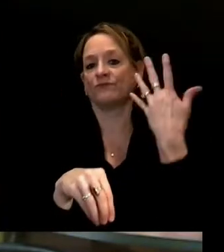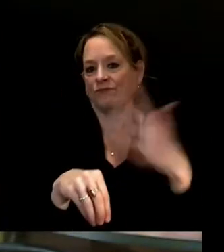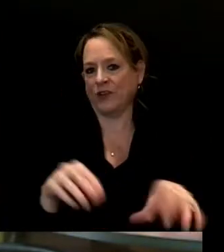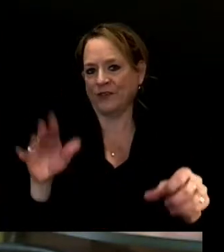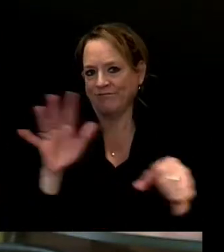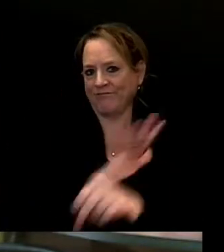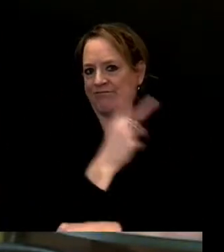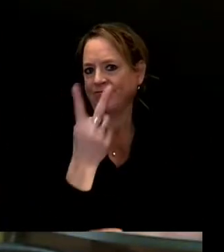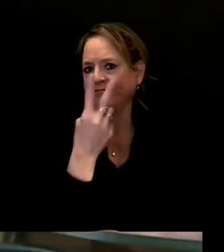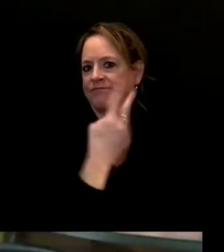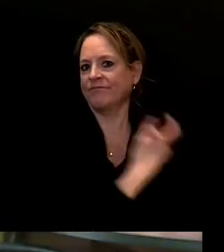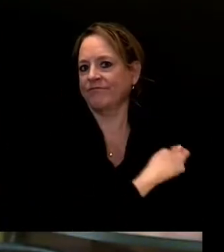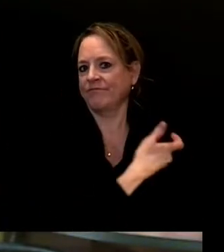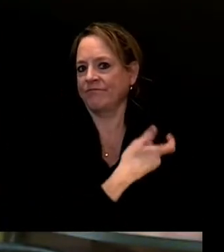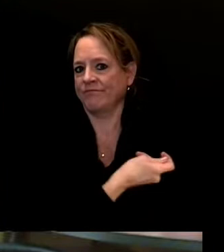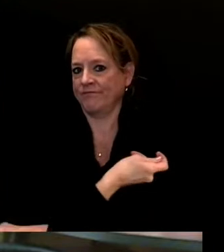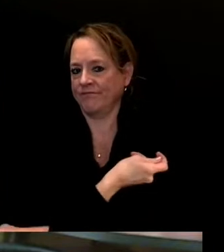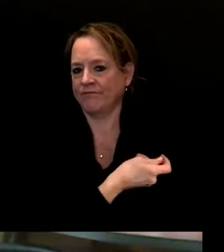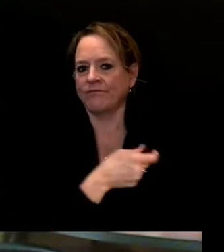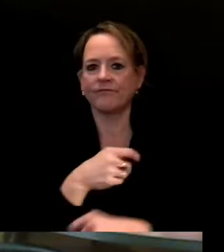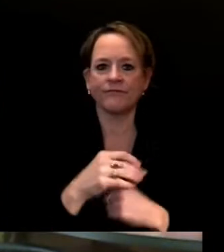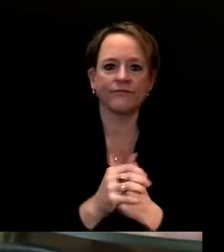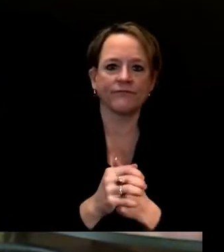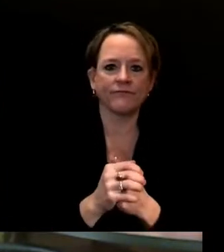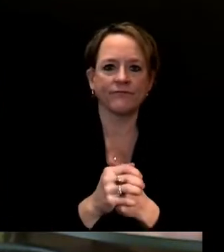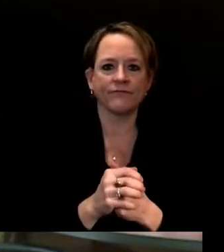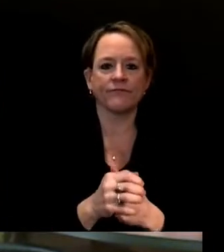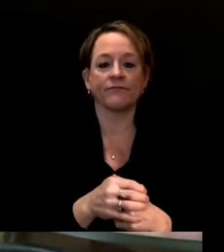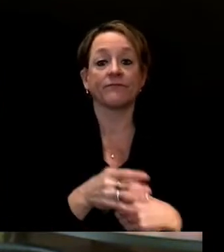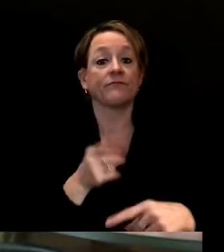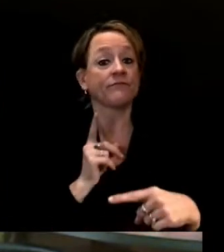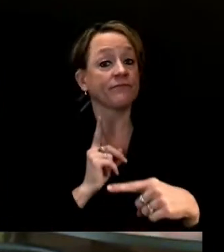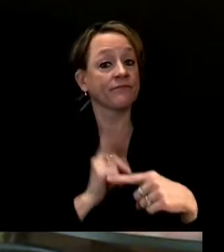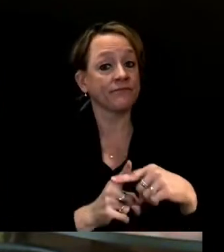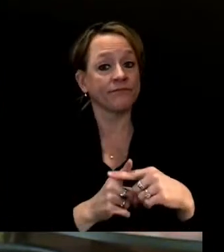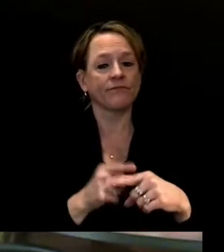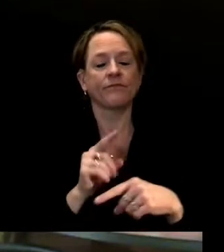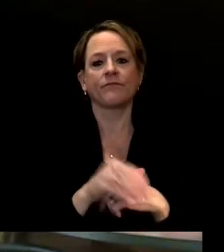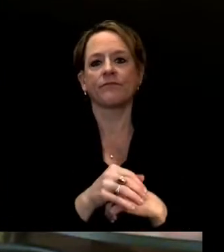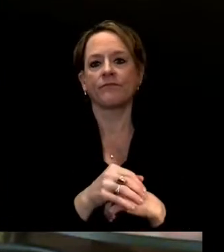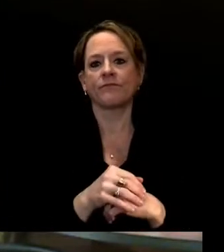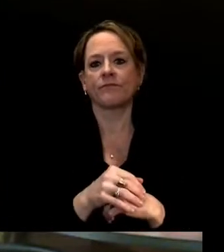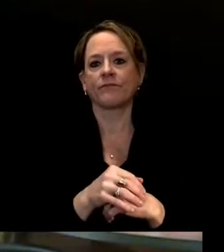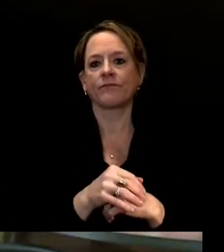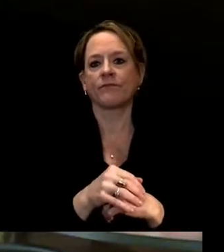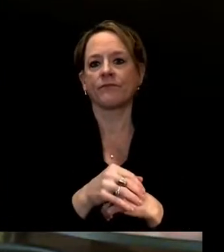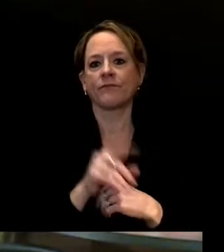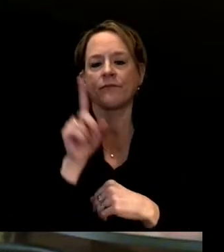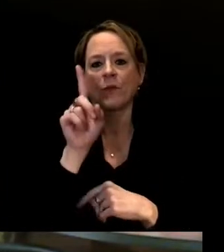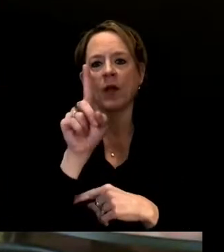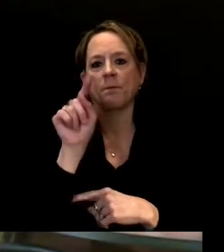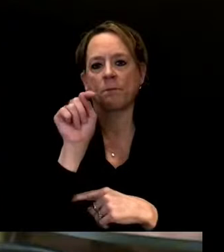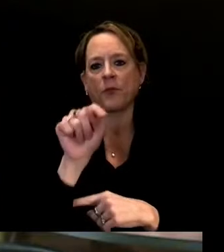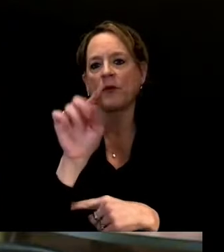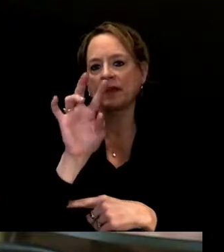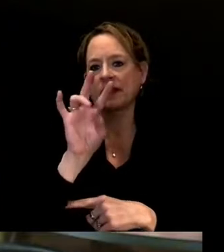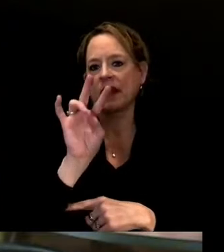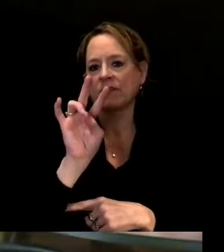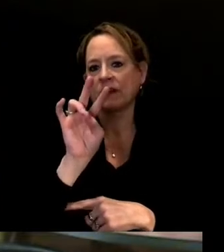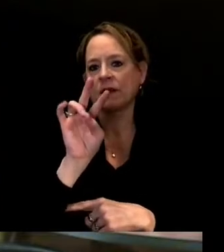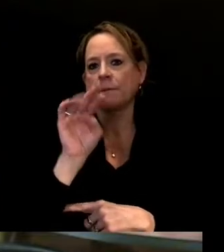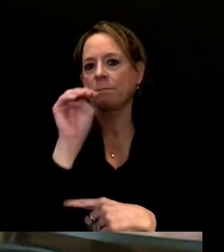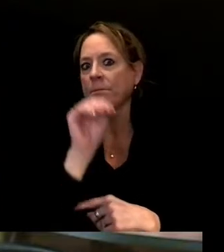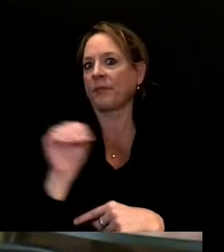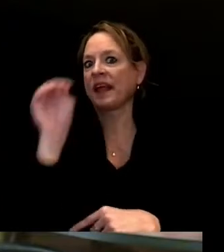Wisconsin vaccinators have administered more than 1.7 million booster and additional doses of the